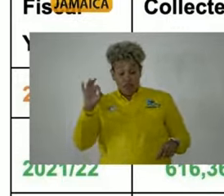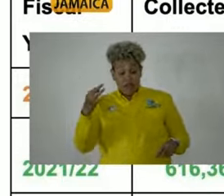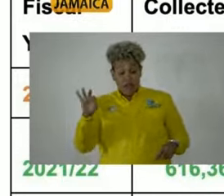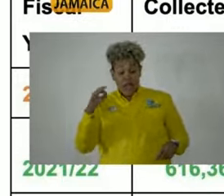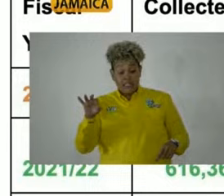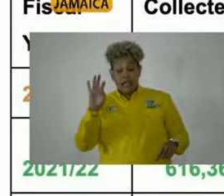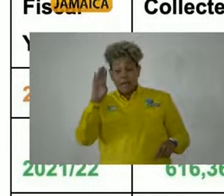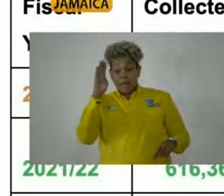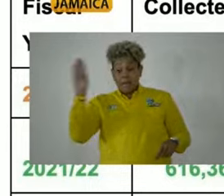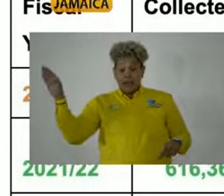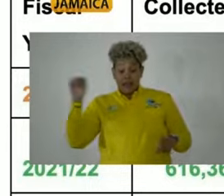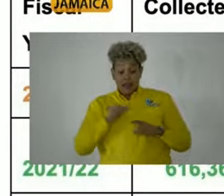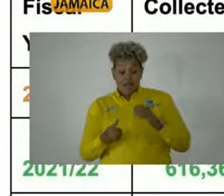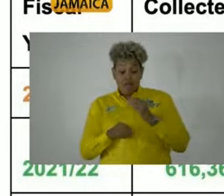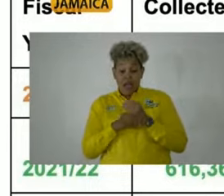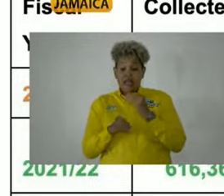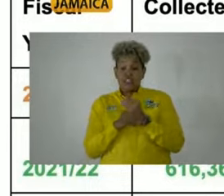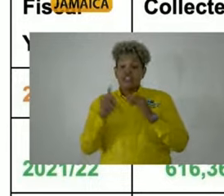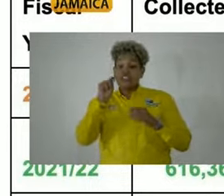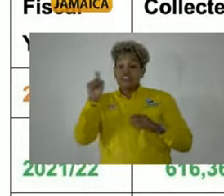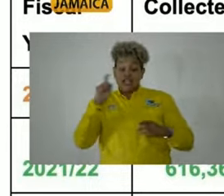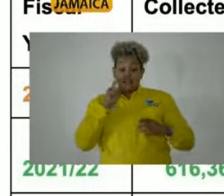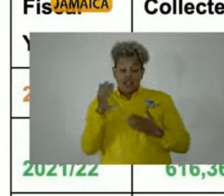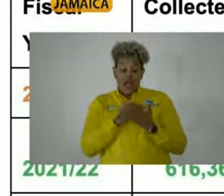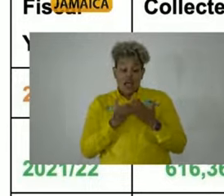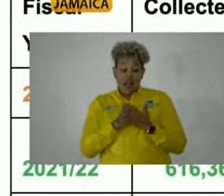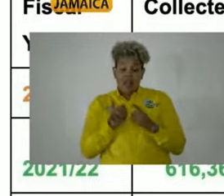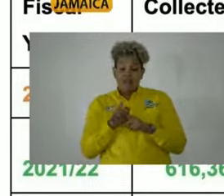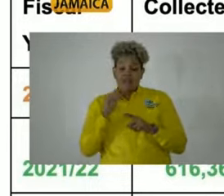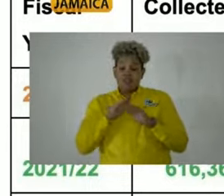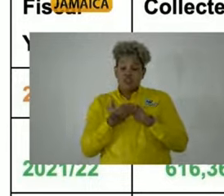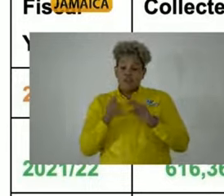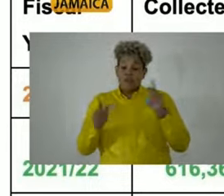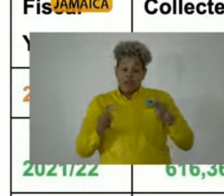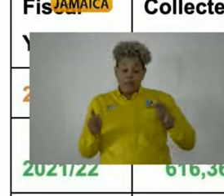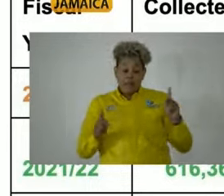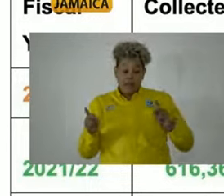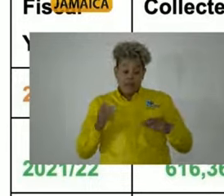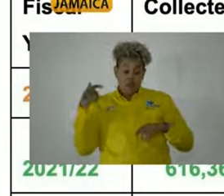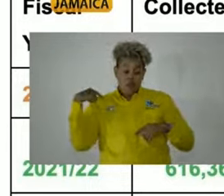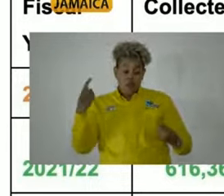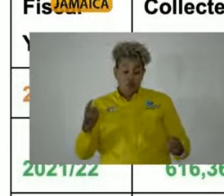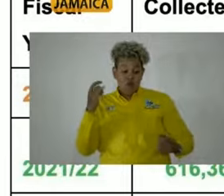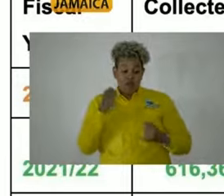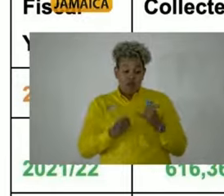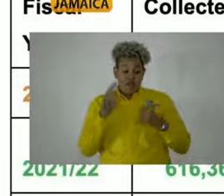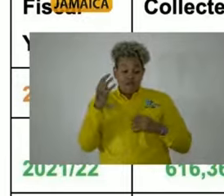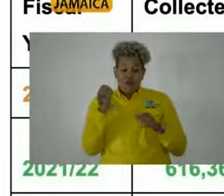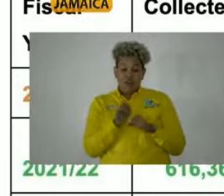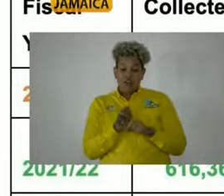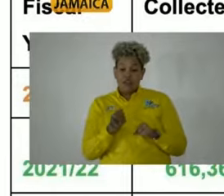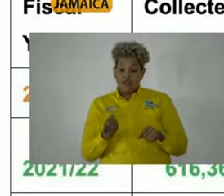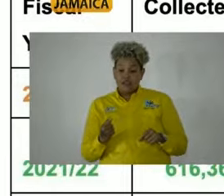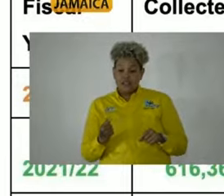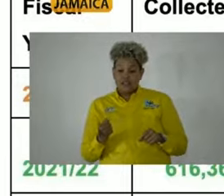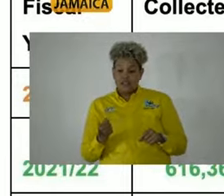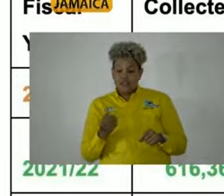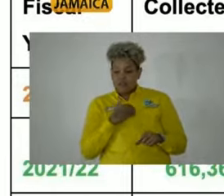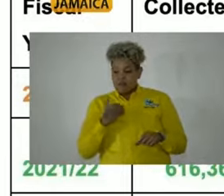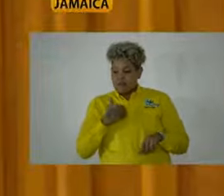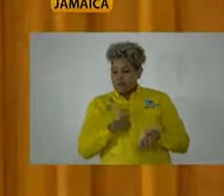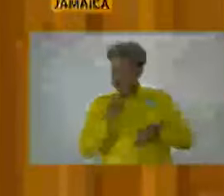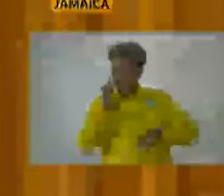$419 billion of additional taxes have been collected from the Jamaican people over the last 4 years. The member's time for speaking has